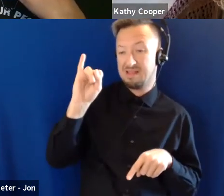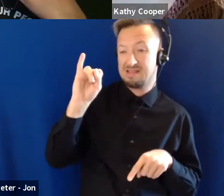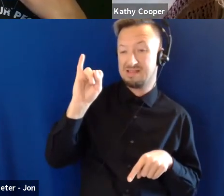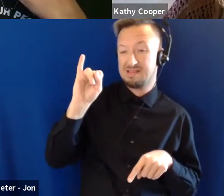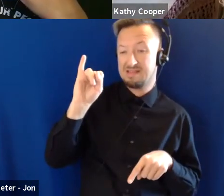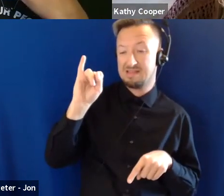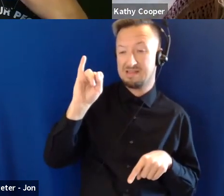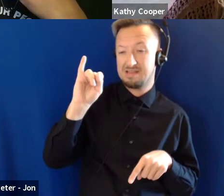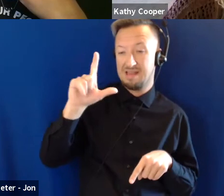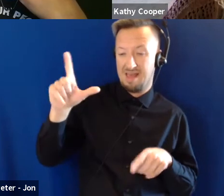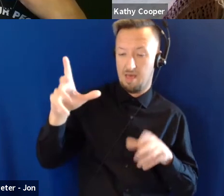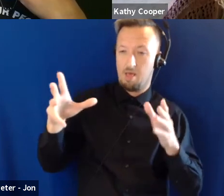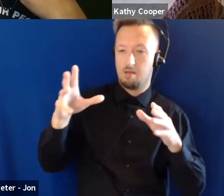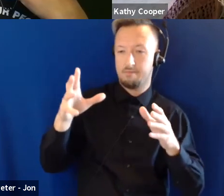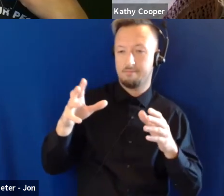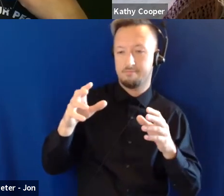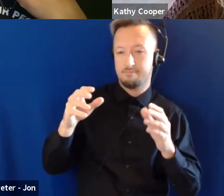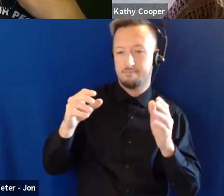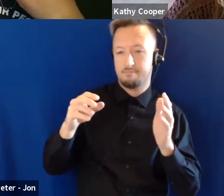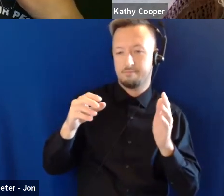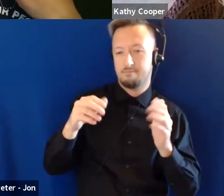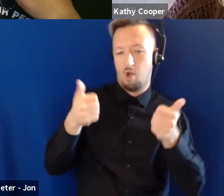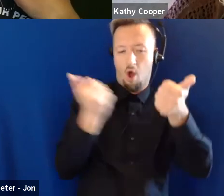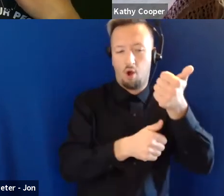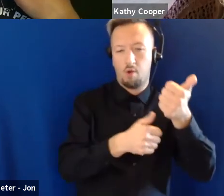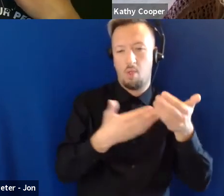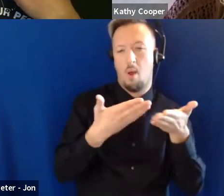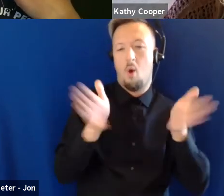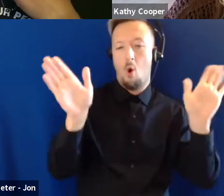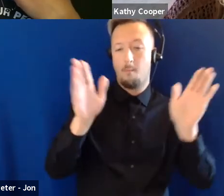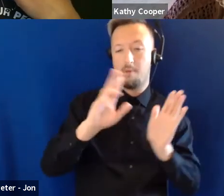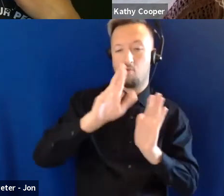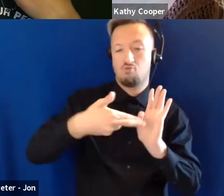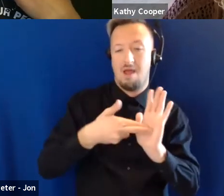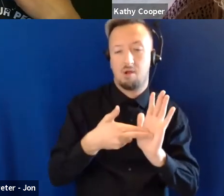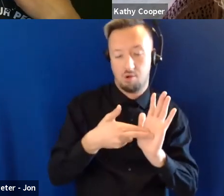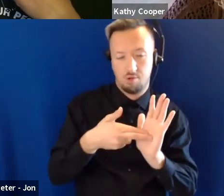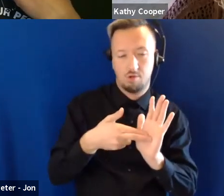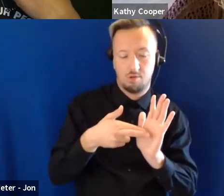it's not like I have it on my website or anything, but if somebody were to ask for it, I would definitely provide it.